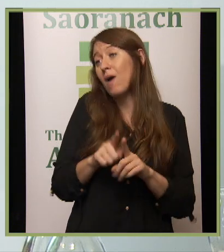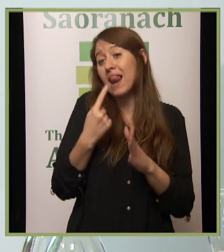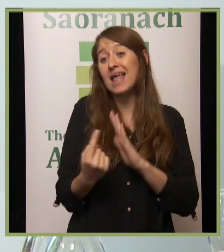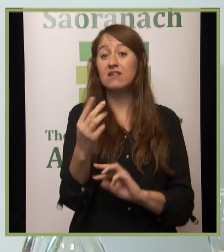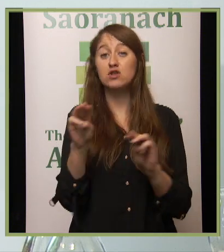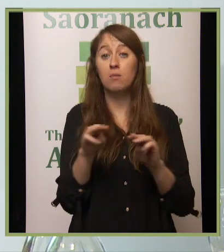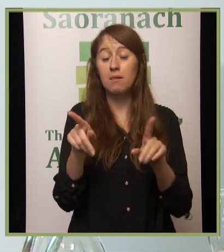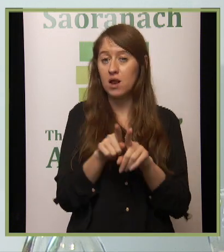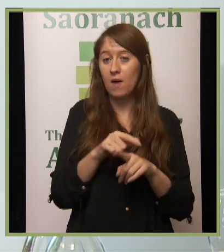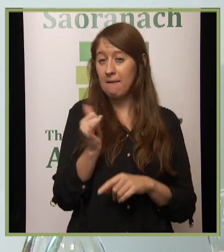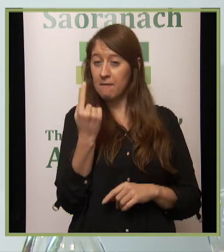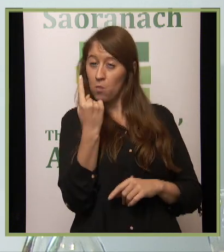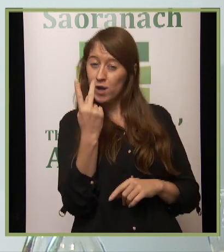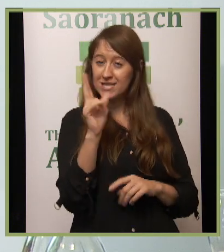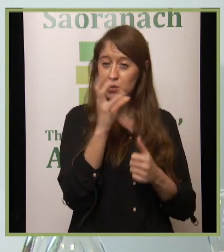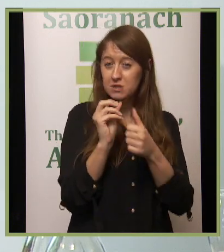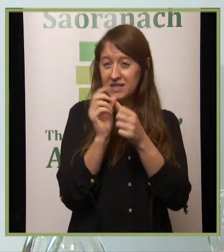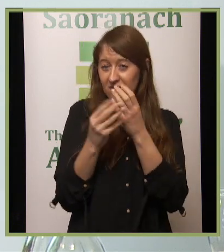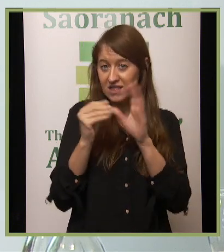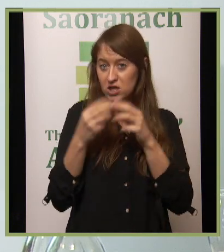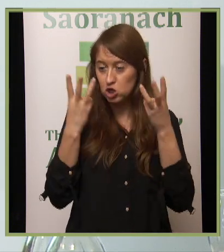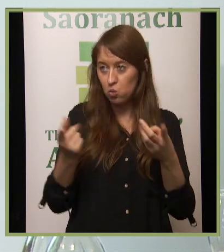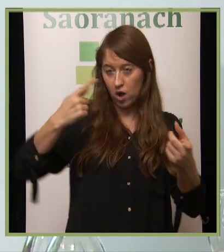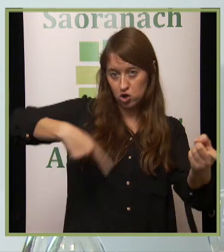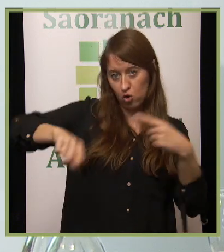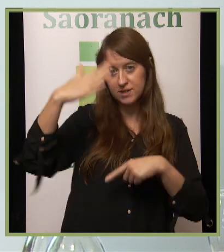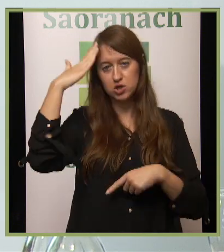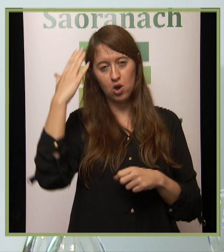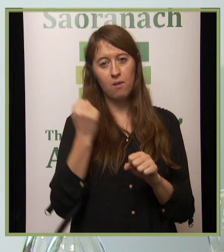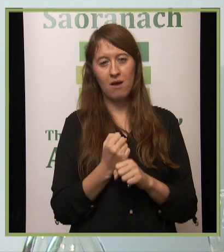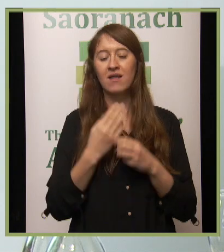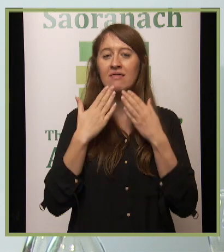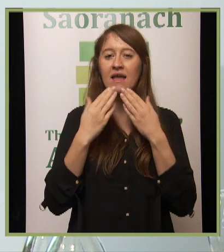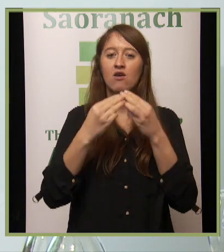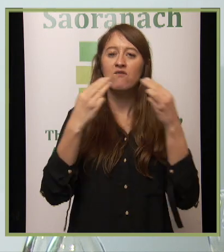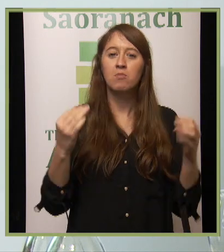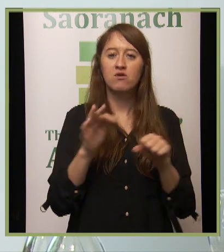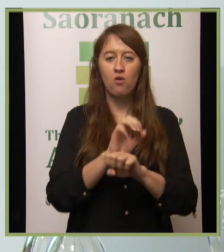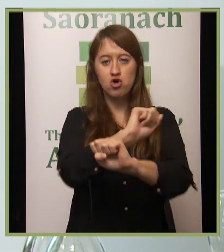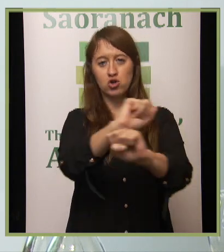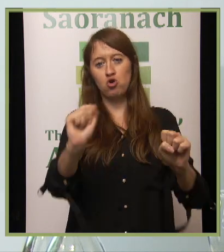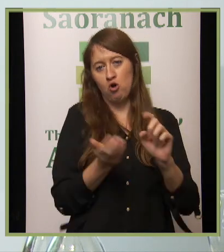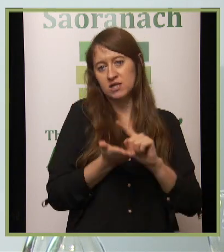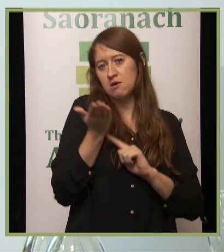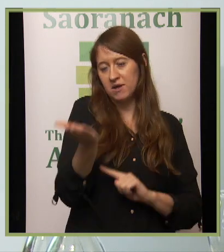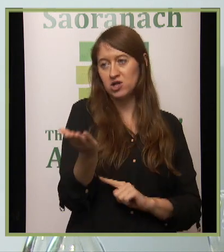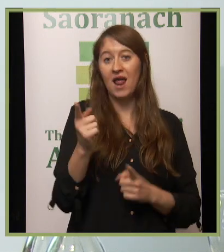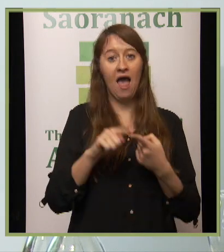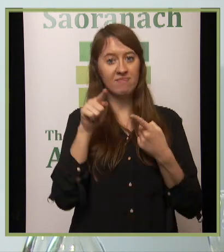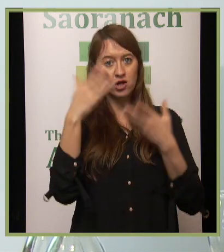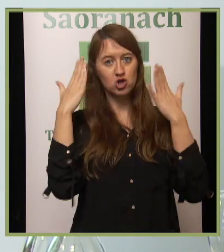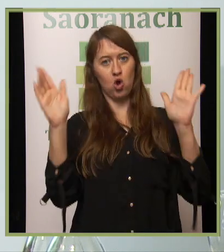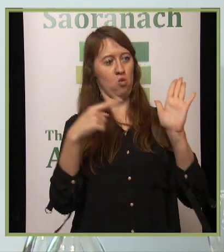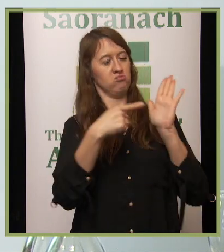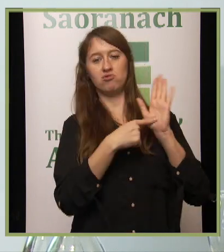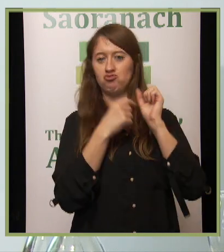specific issues that they really wanted us to know about and not forget about. All of the submissions, and it really speaks to this deliberative democracy process,